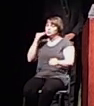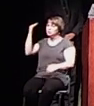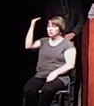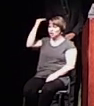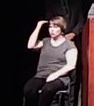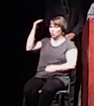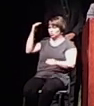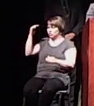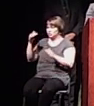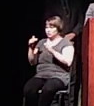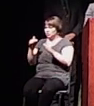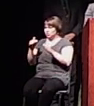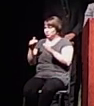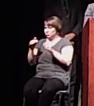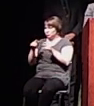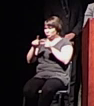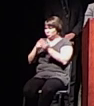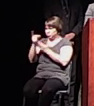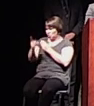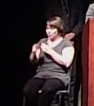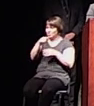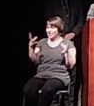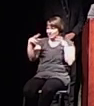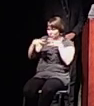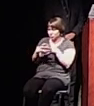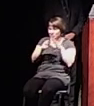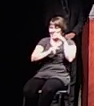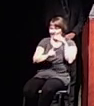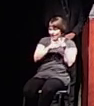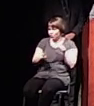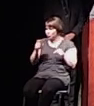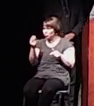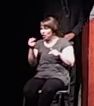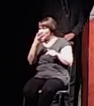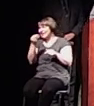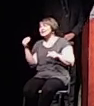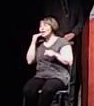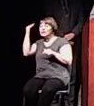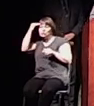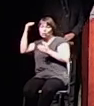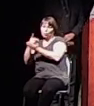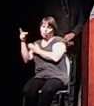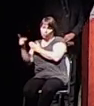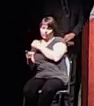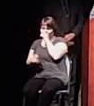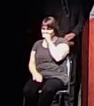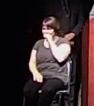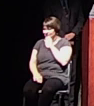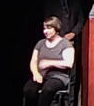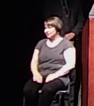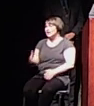Program, which involves collaboration with the K-12 adult education programs on all things adult education